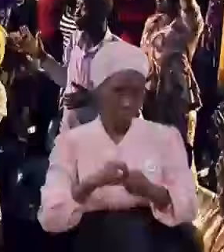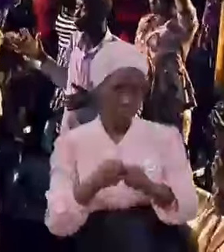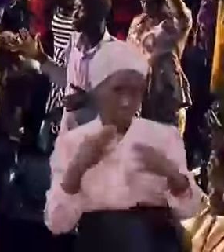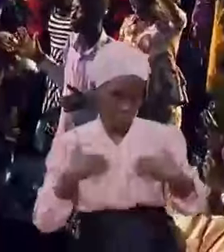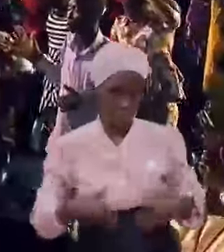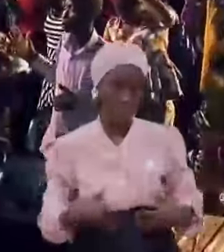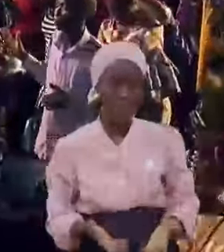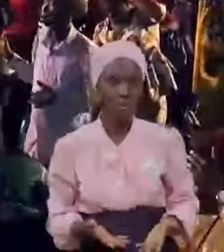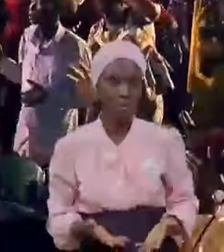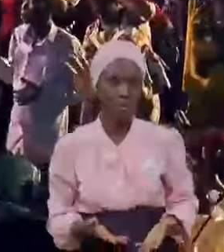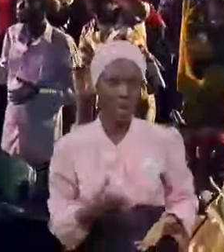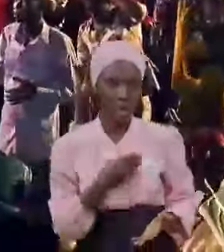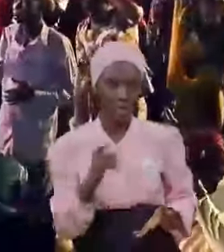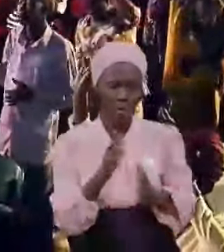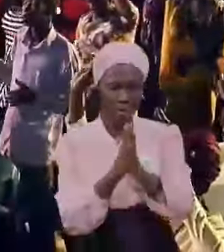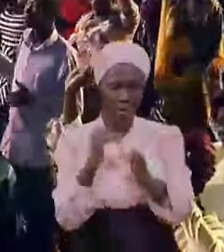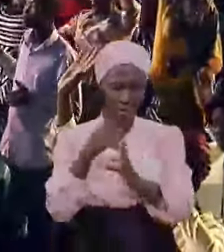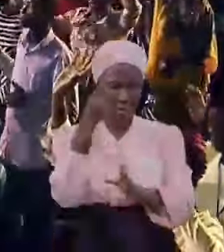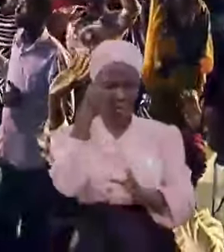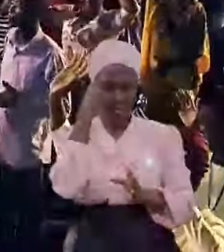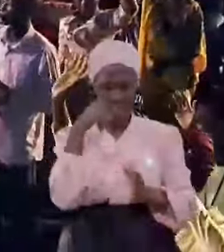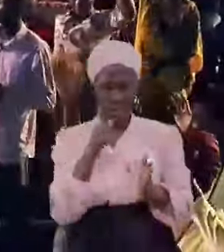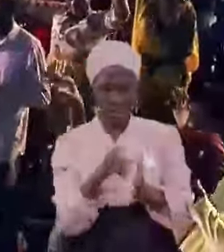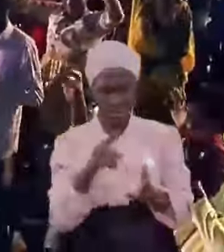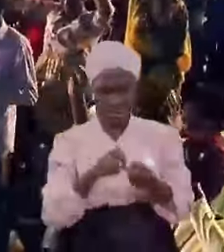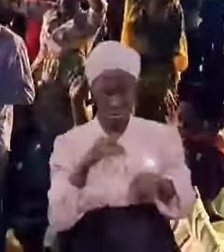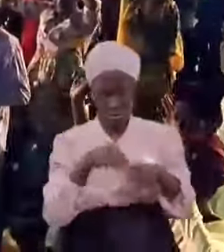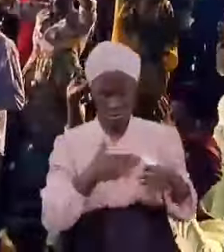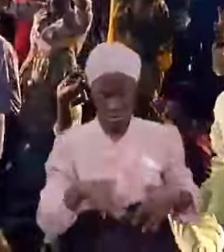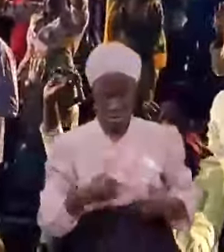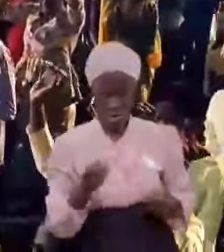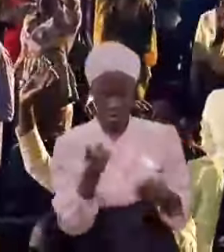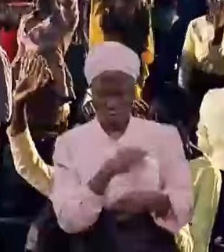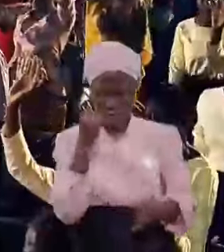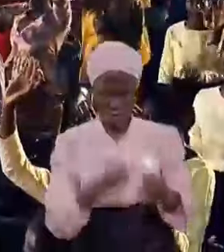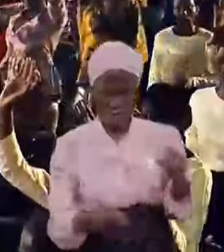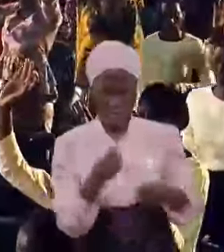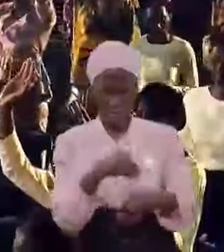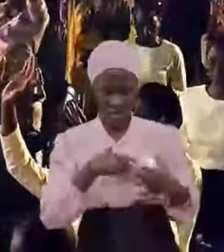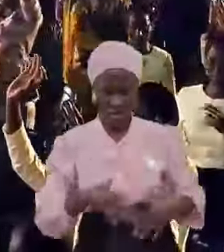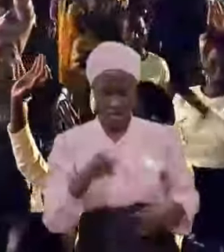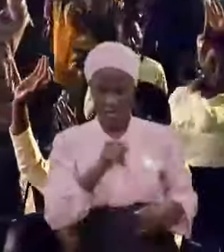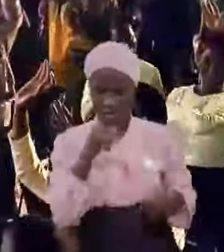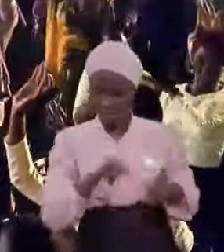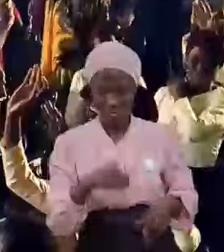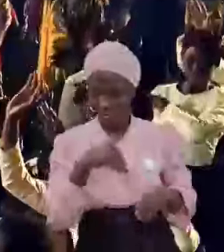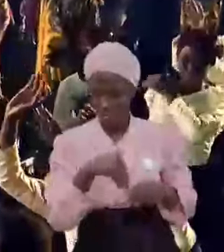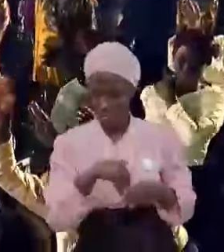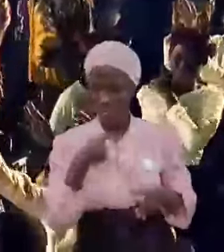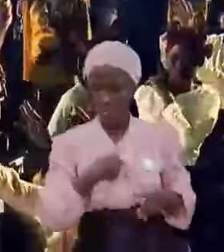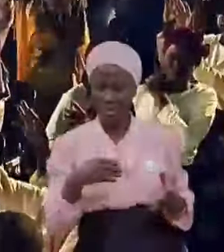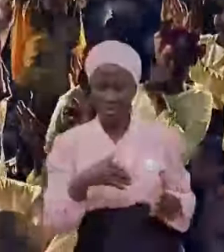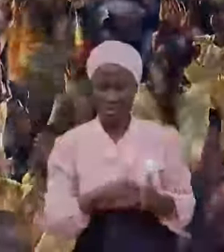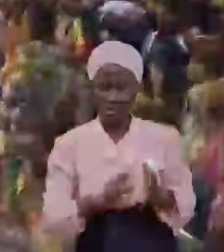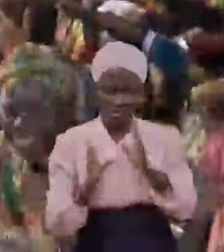your final day, you will not remain here. The Lord will uproot everything out of